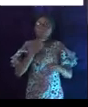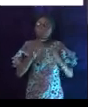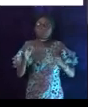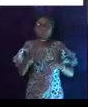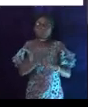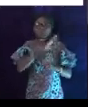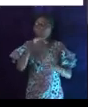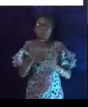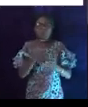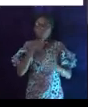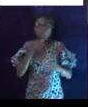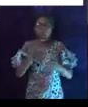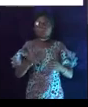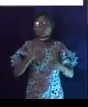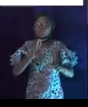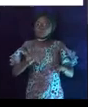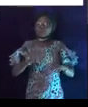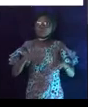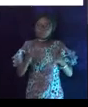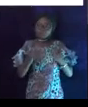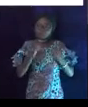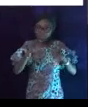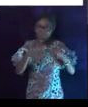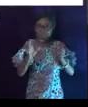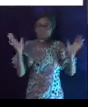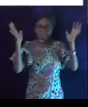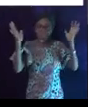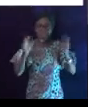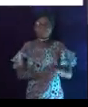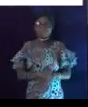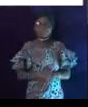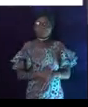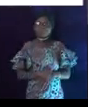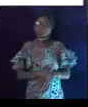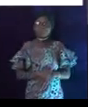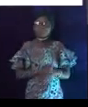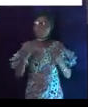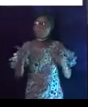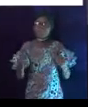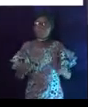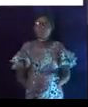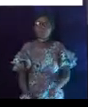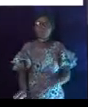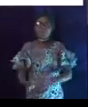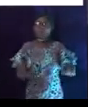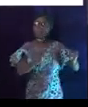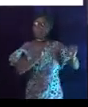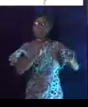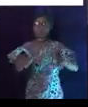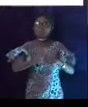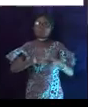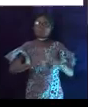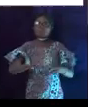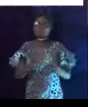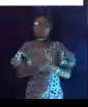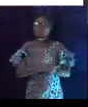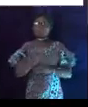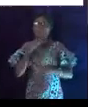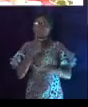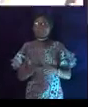but time constraint and space constraint. So if you missed out some, then I urge you to go back and check